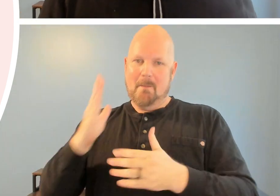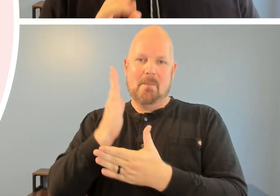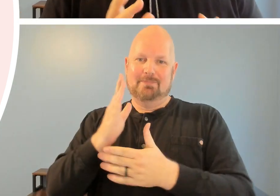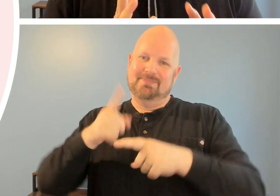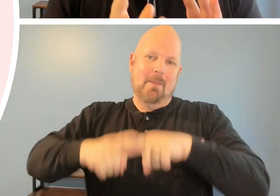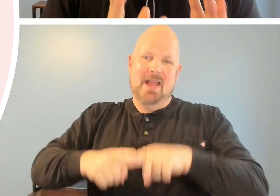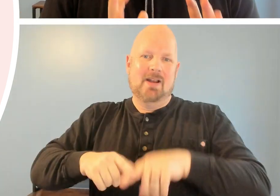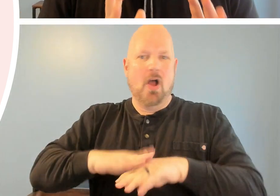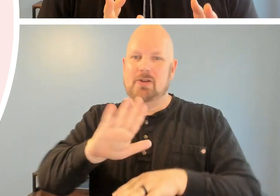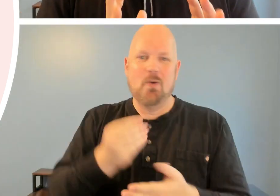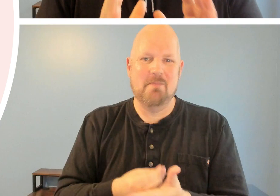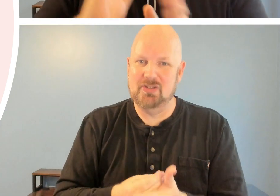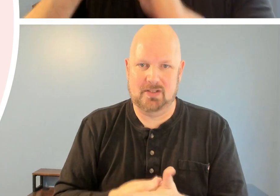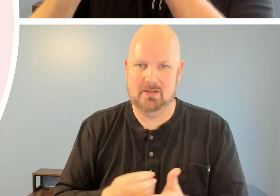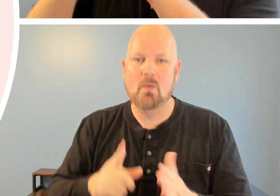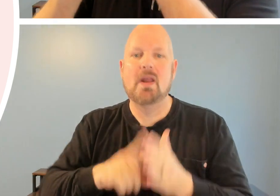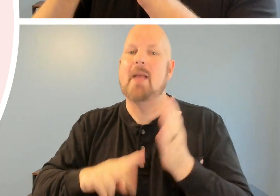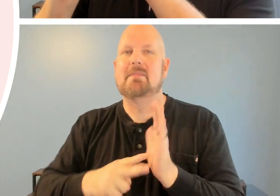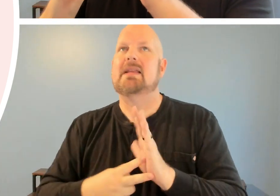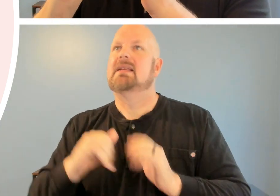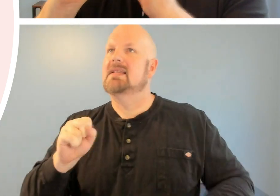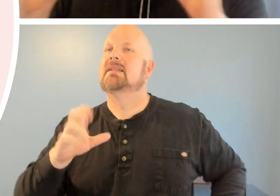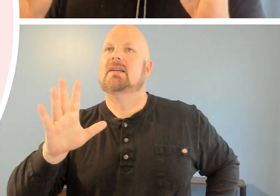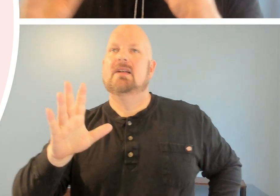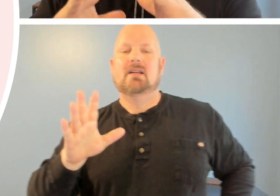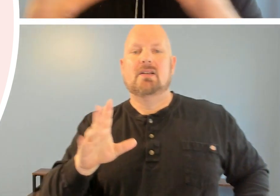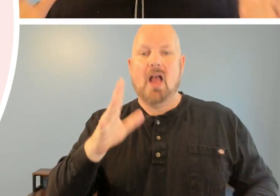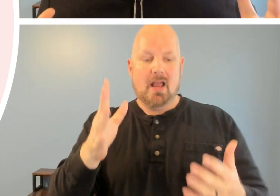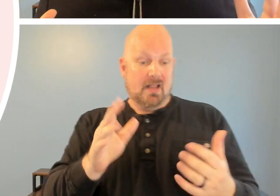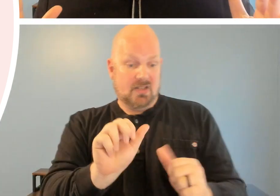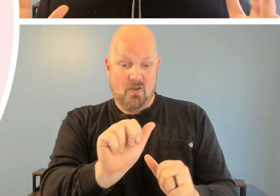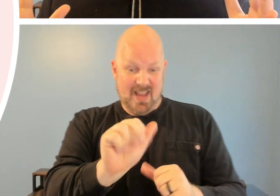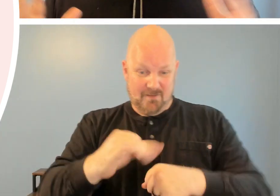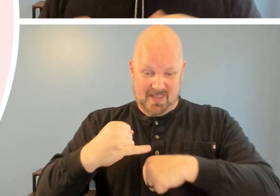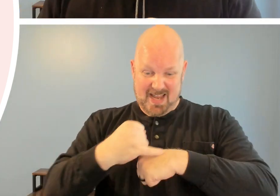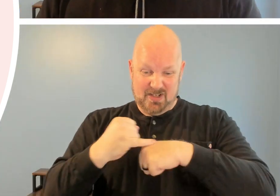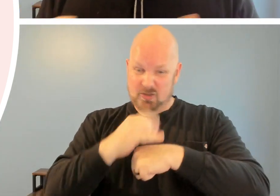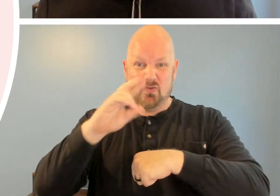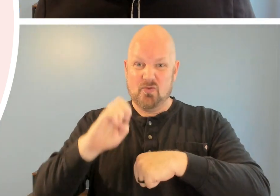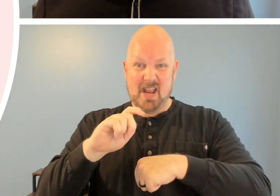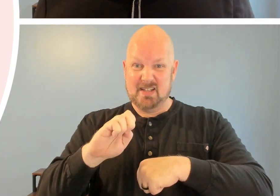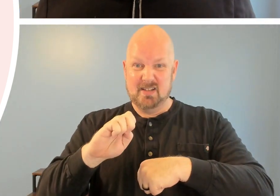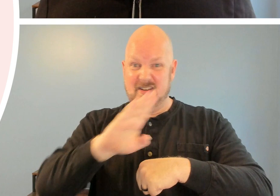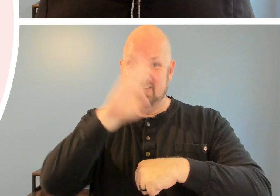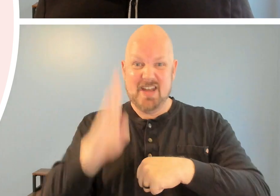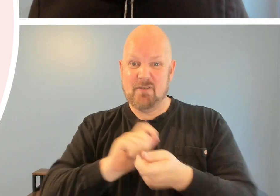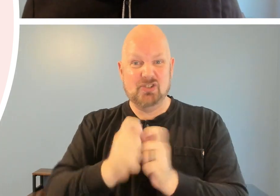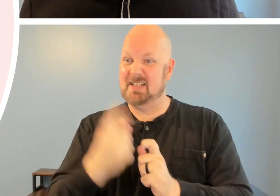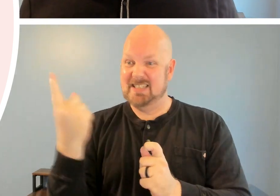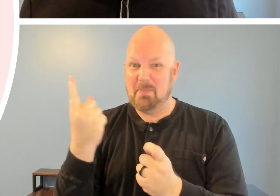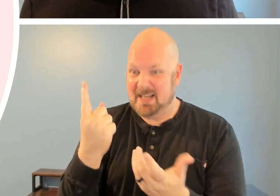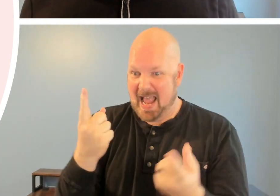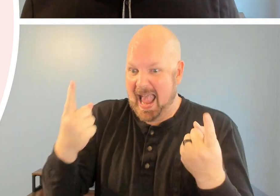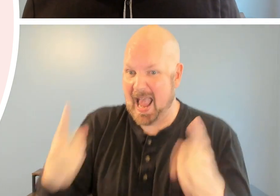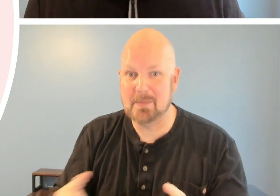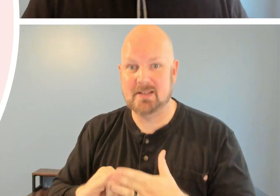right? You want to make sure that even if the interest rate was never to change, some obstacle comes up and it's not possible for you to refinance in a